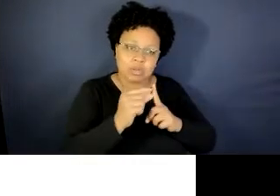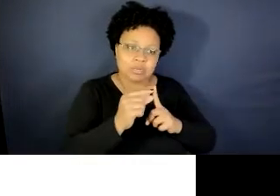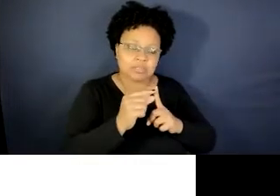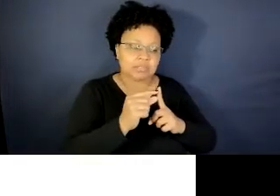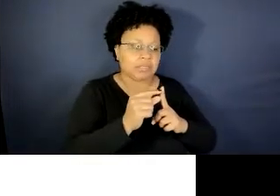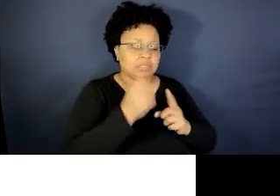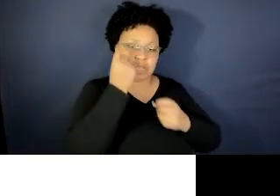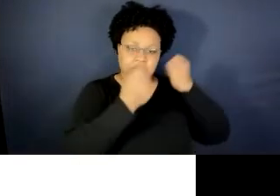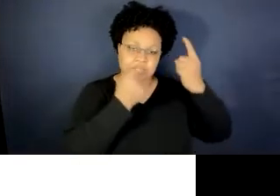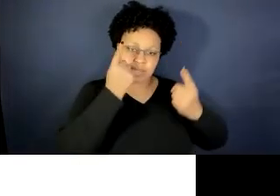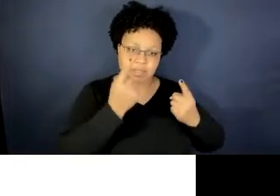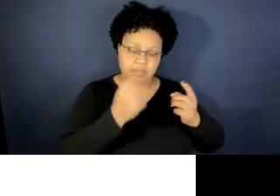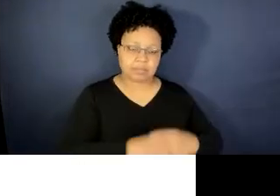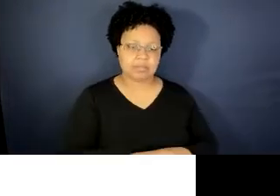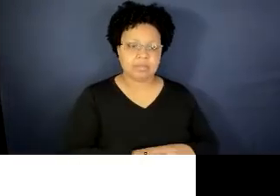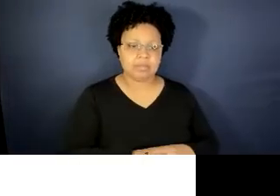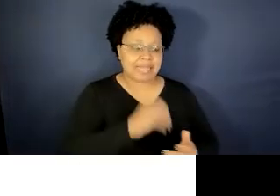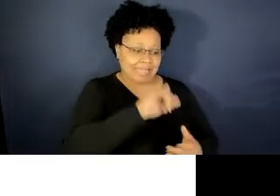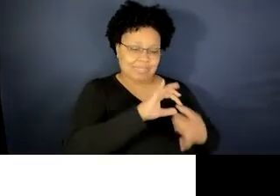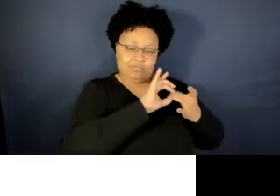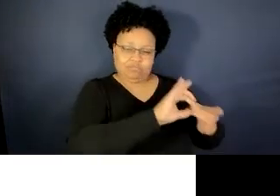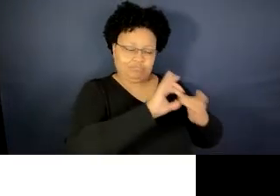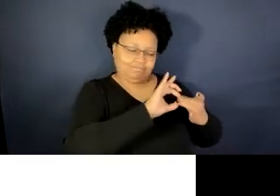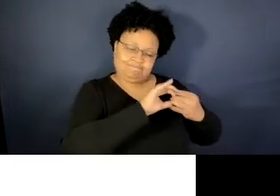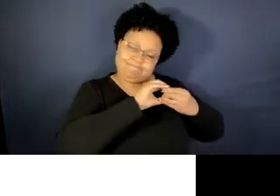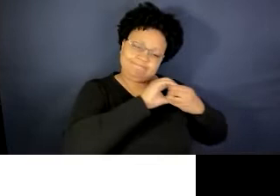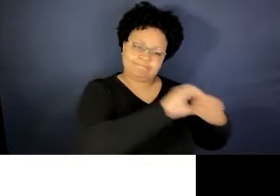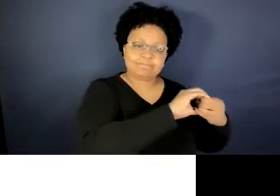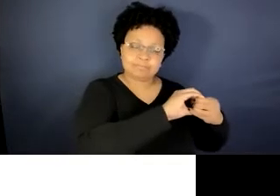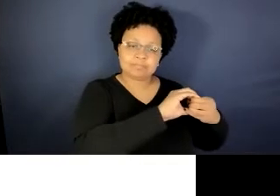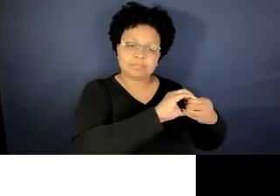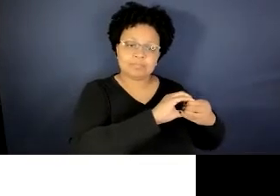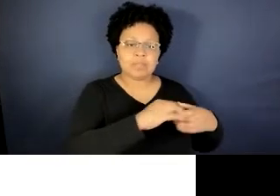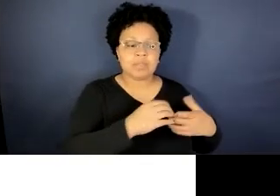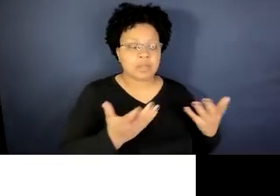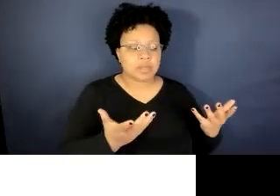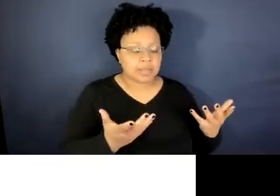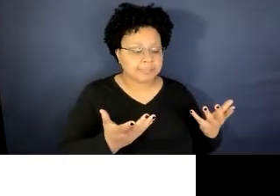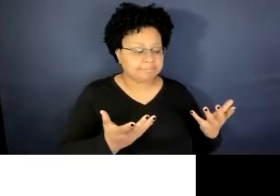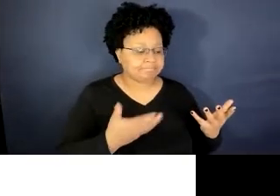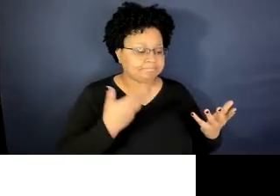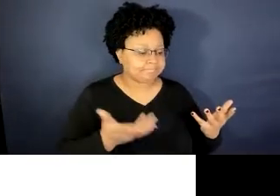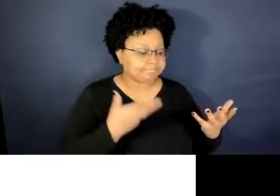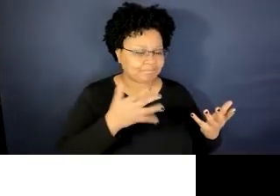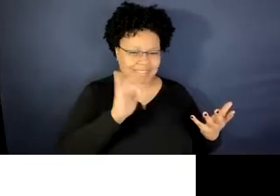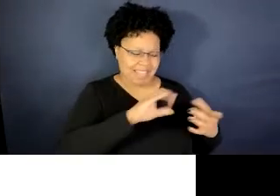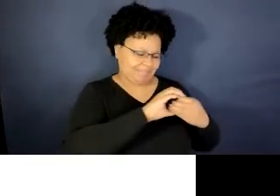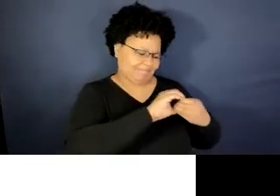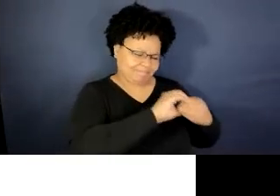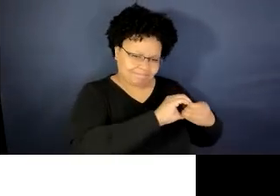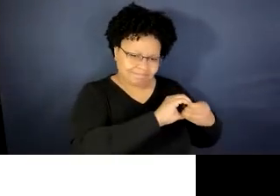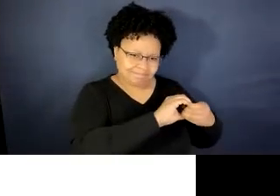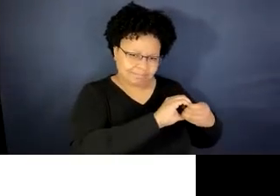that that is that relationship building. That relationship building is when you